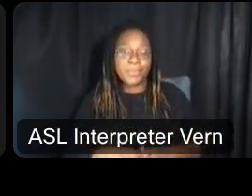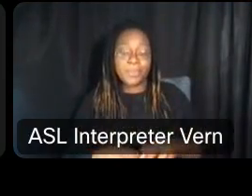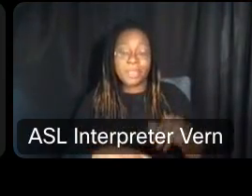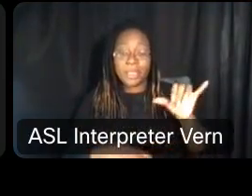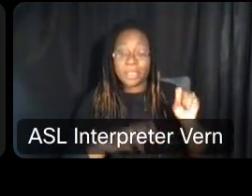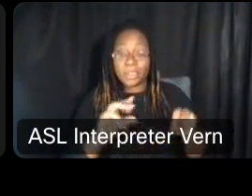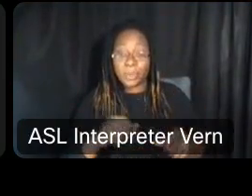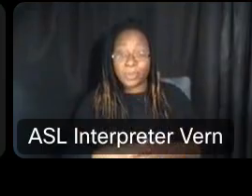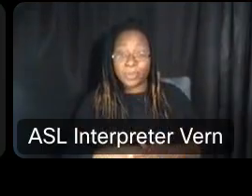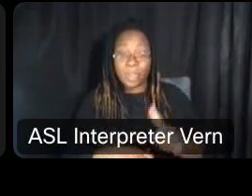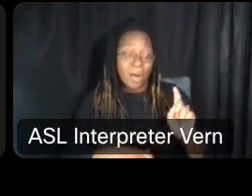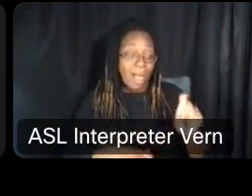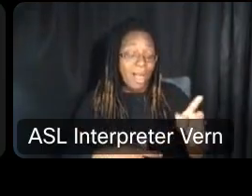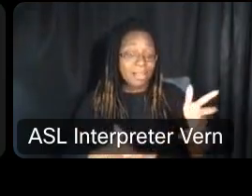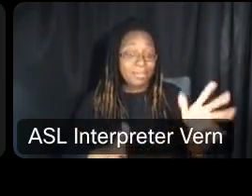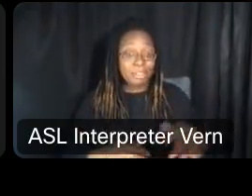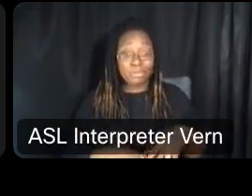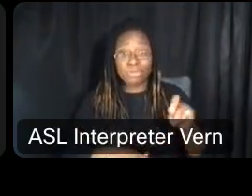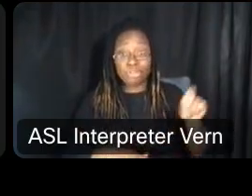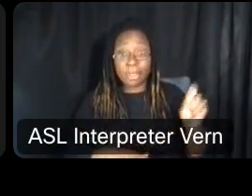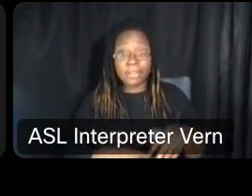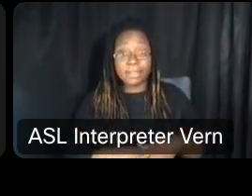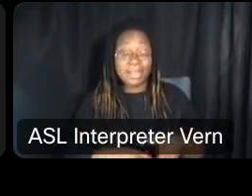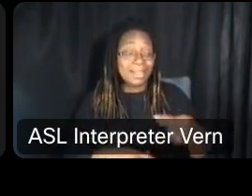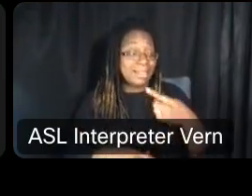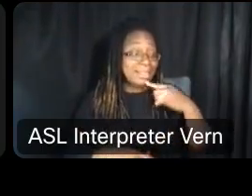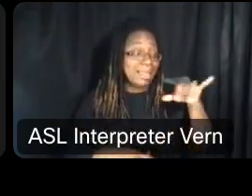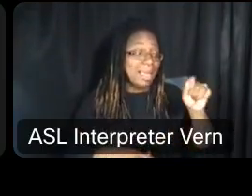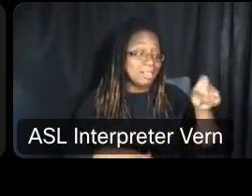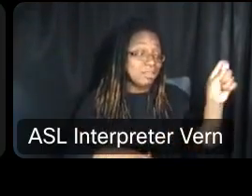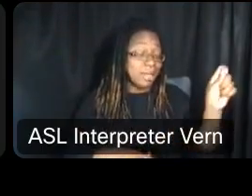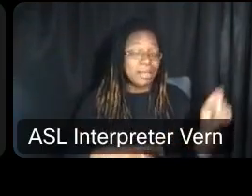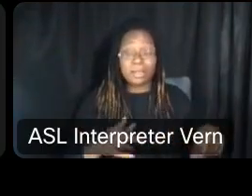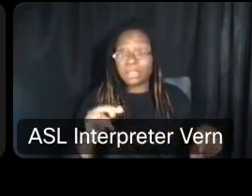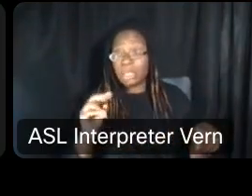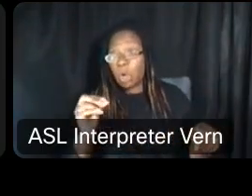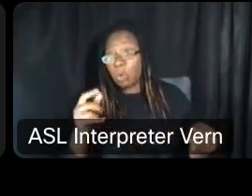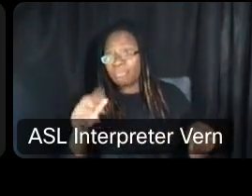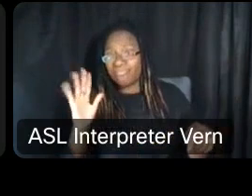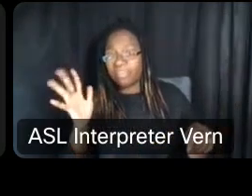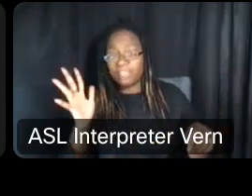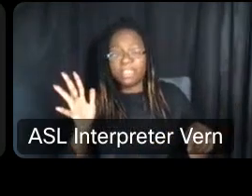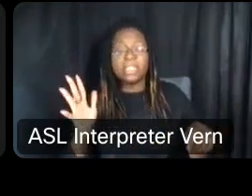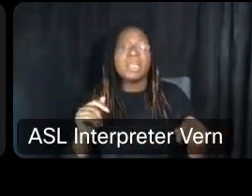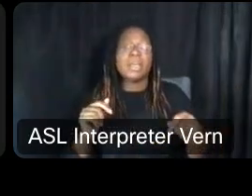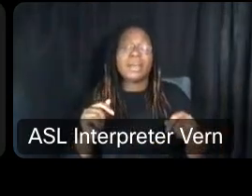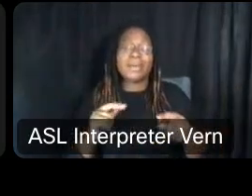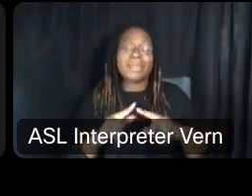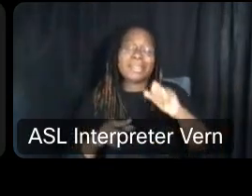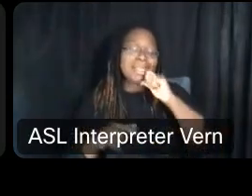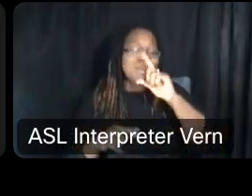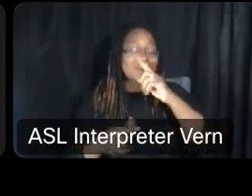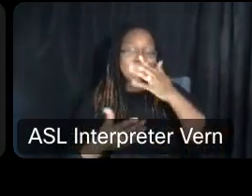question, we check a box. If they say yes, we do something. If they say no, we do nothing, right? And that just isn't a good